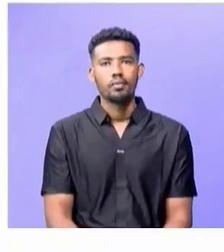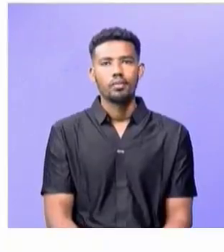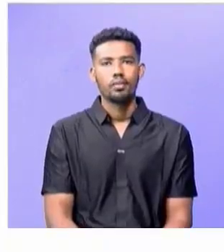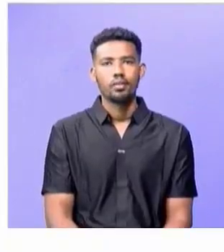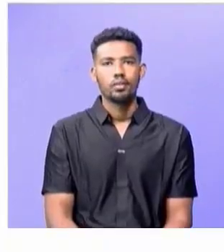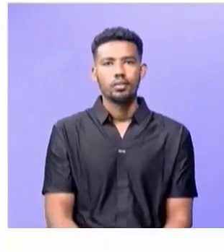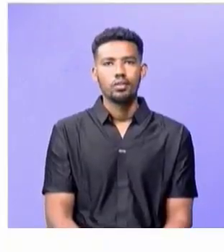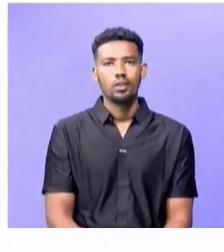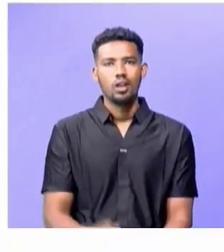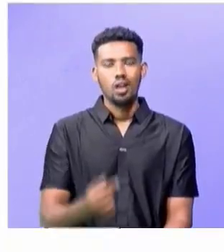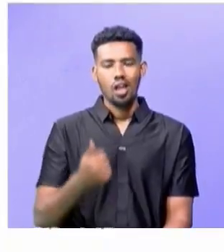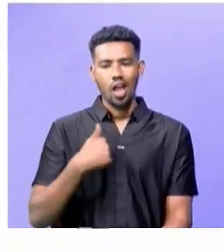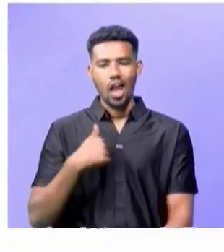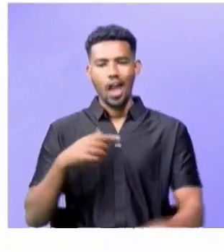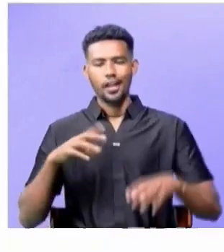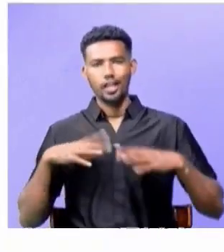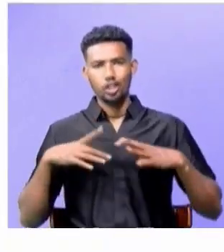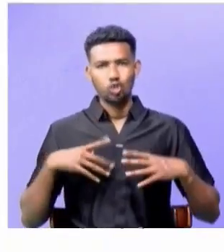enjoy.